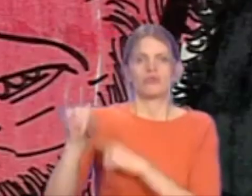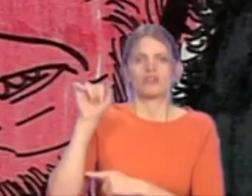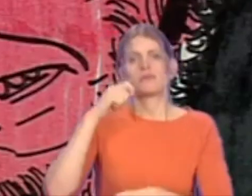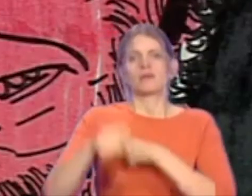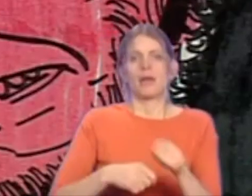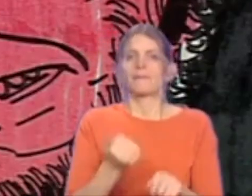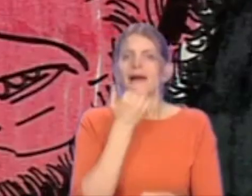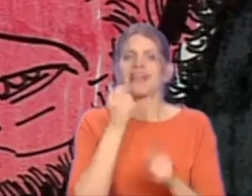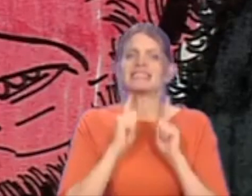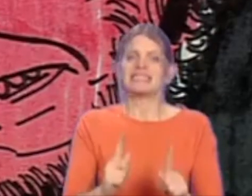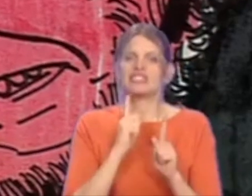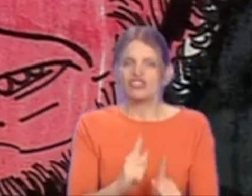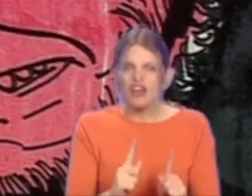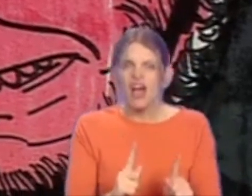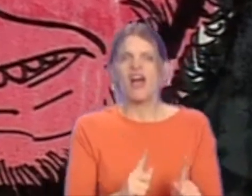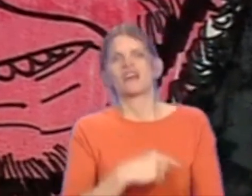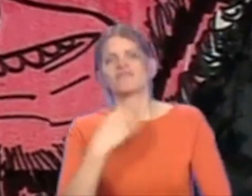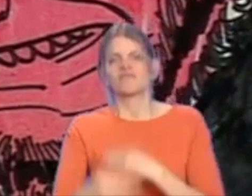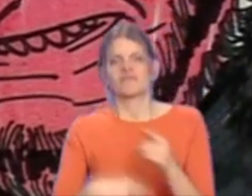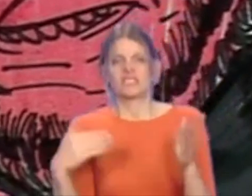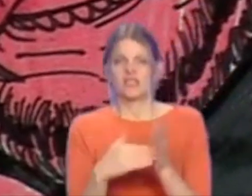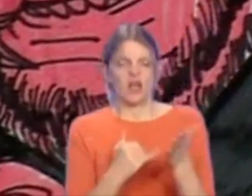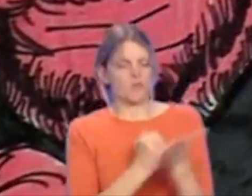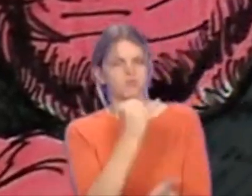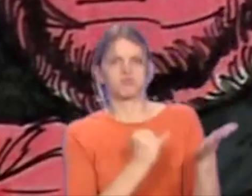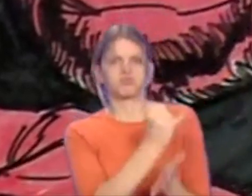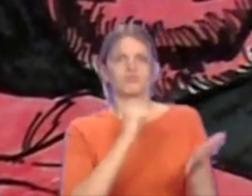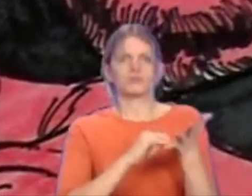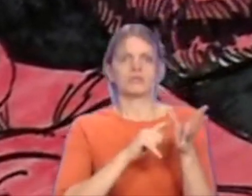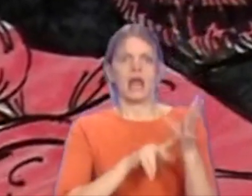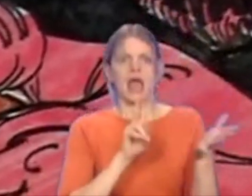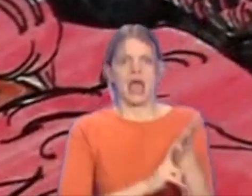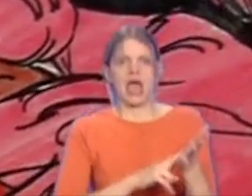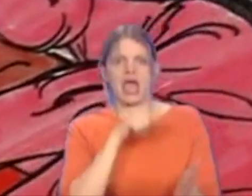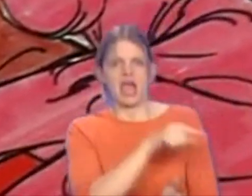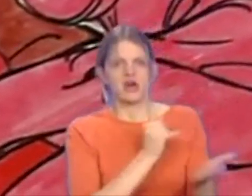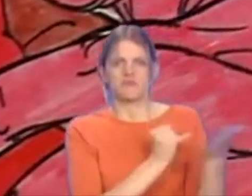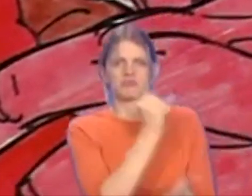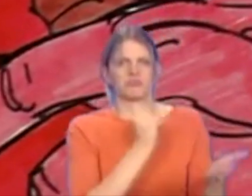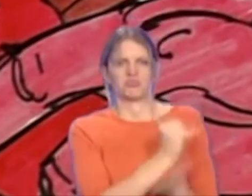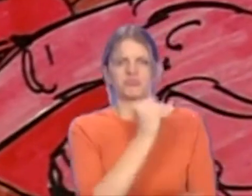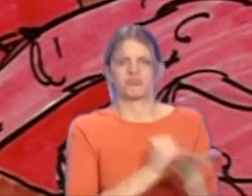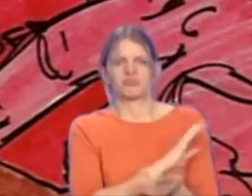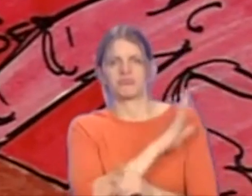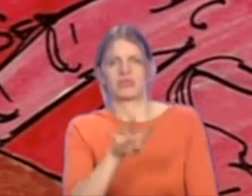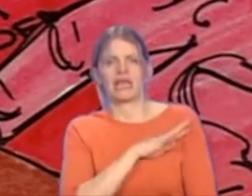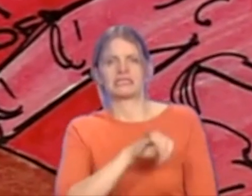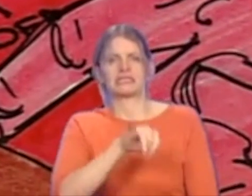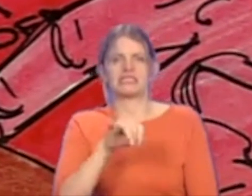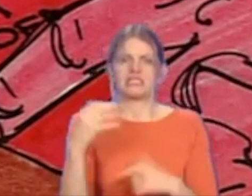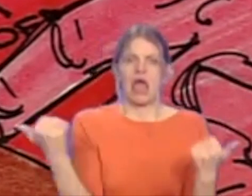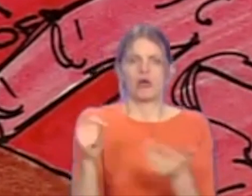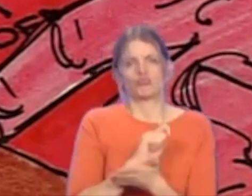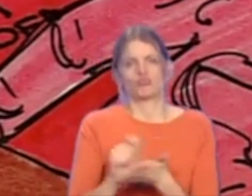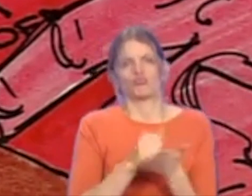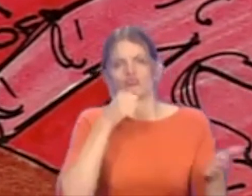Encouraged by de-Stalinizing policies of the early 60s, Solzhenitsyn wrote a short novel describing the life of an inmate of a forced labor camp